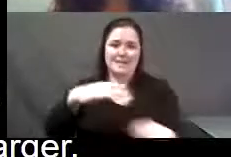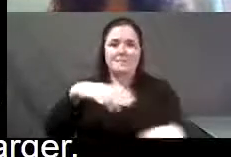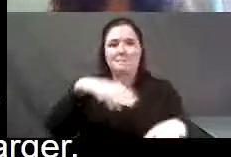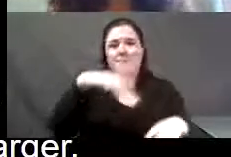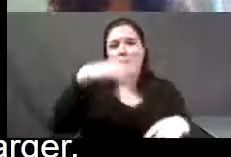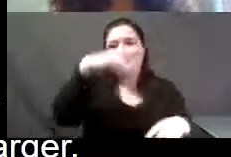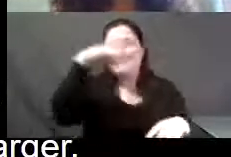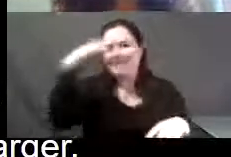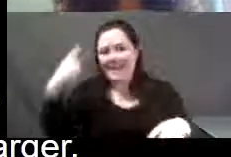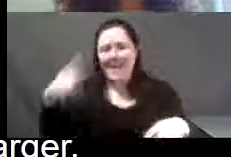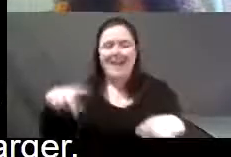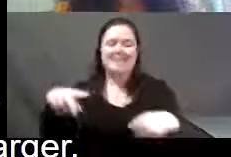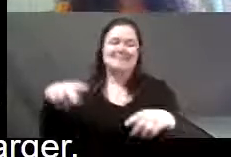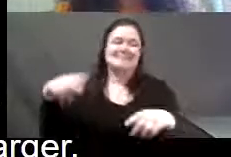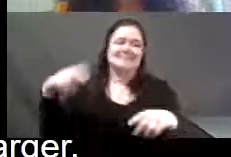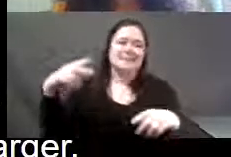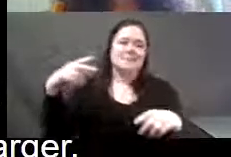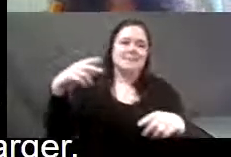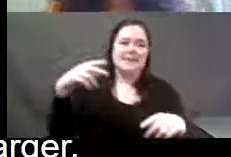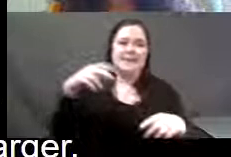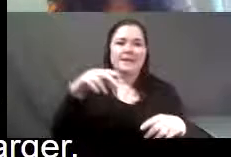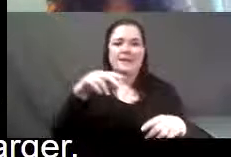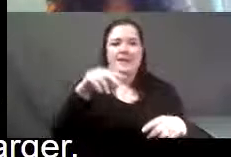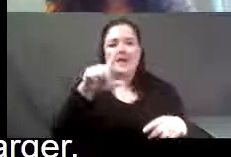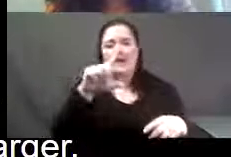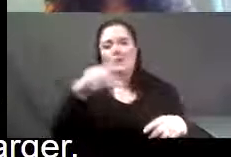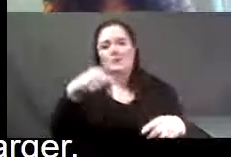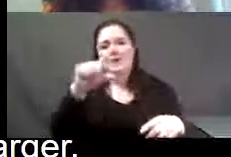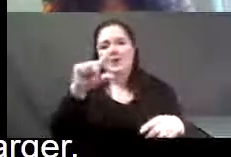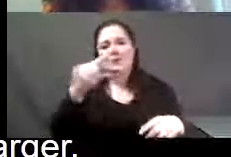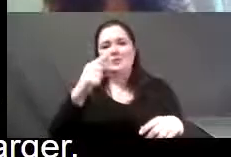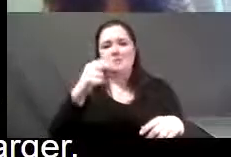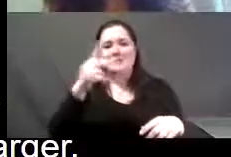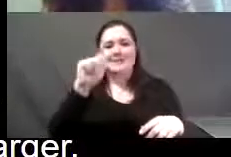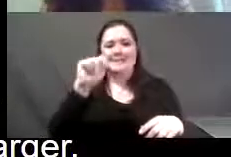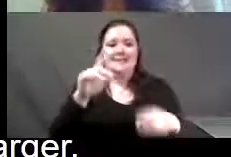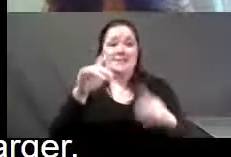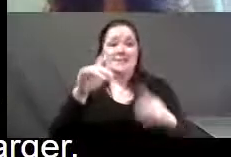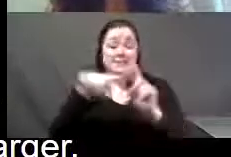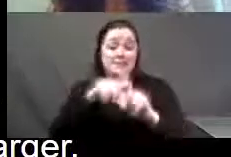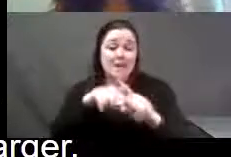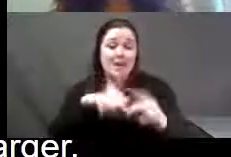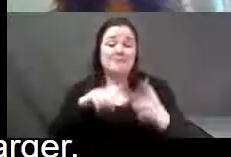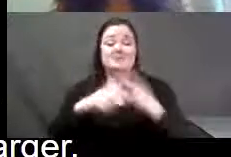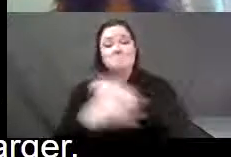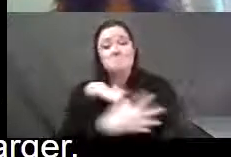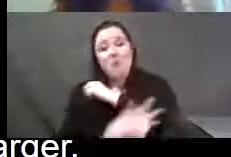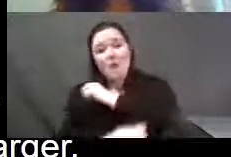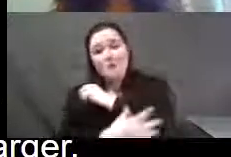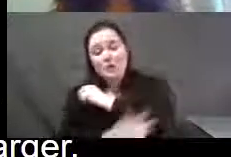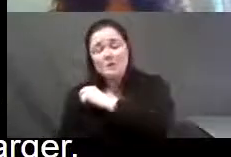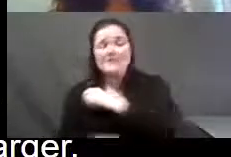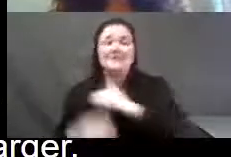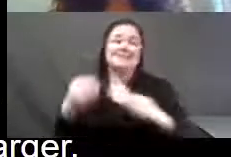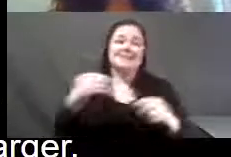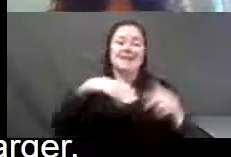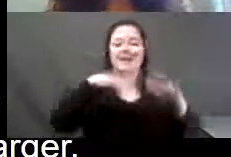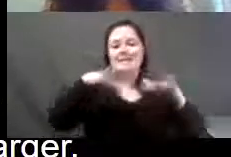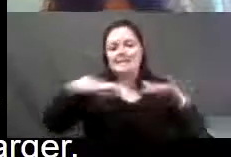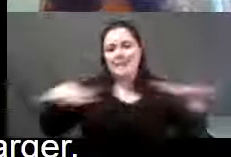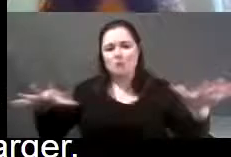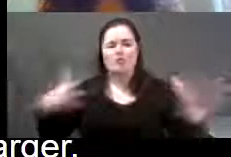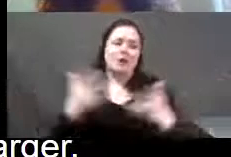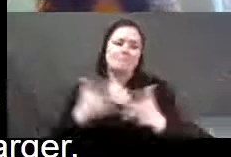Asian, Native American, LGBT+, those in poverty, those with disability, etc. We just make